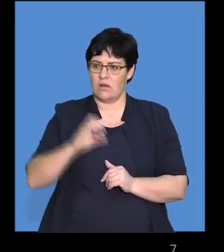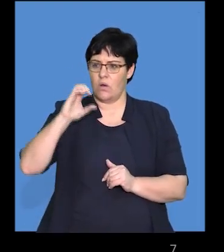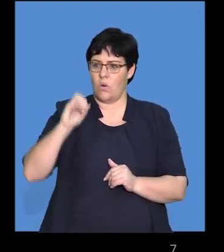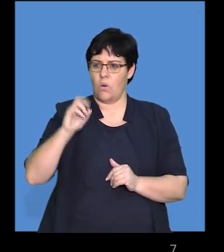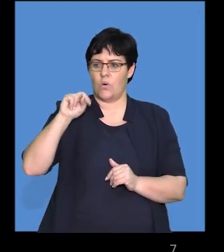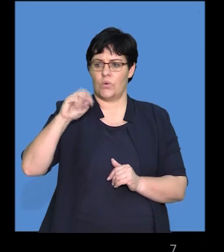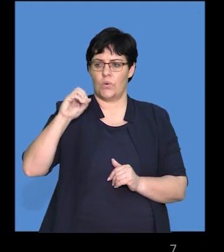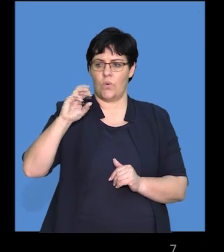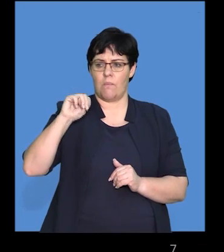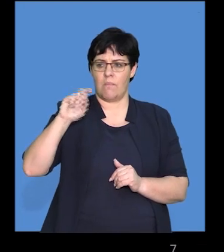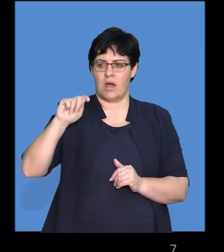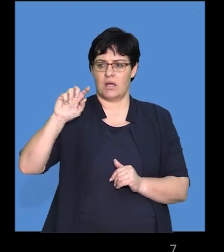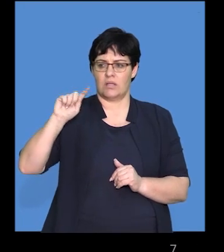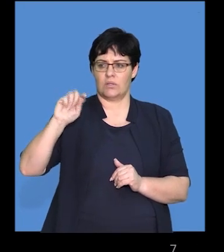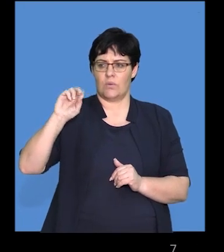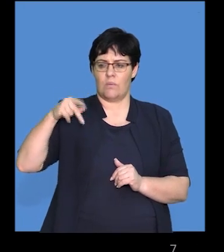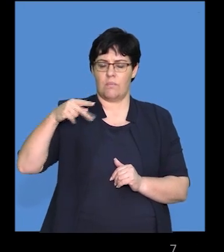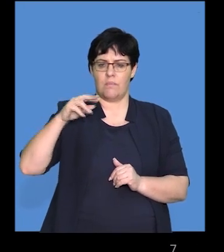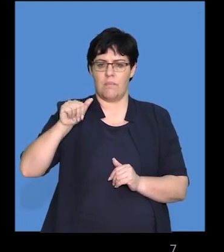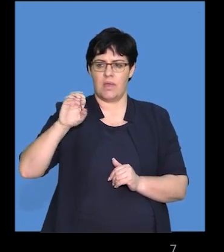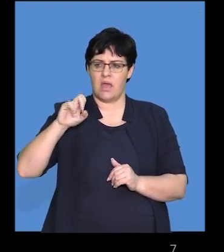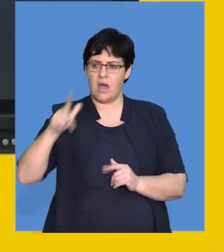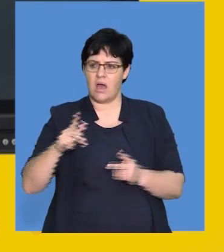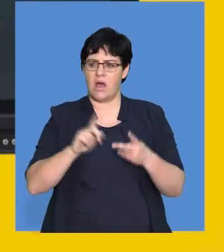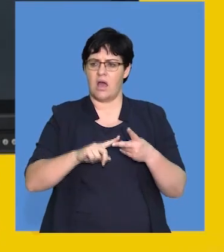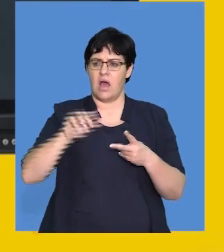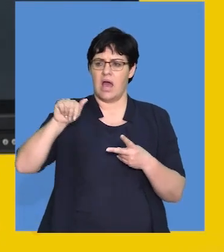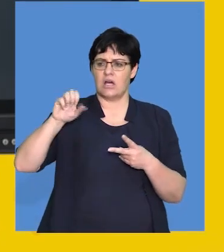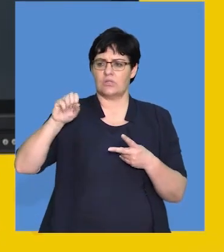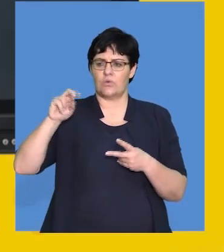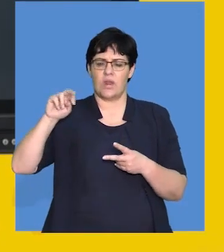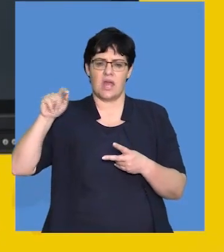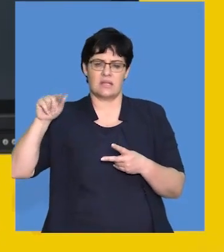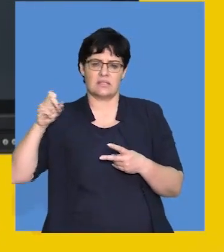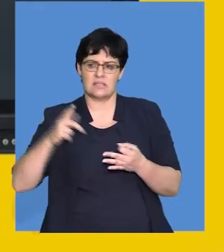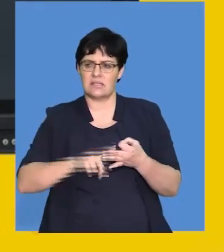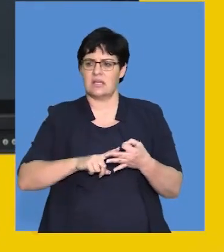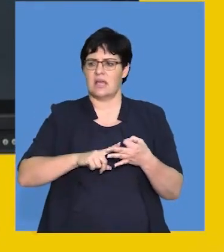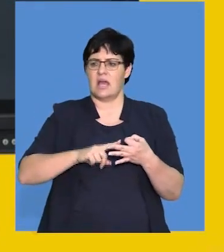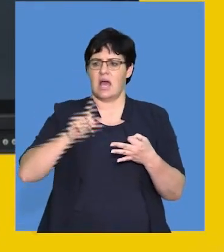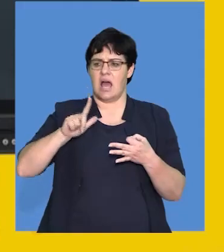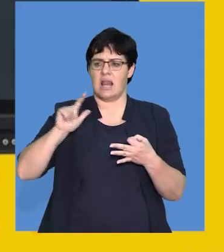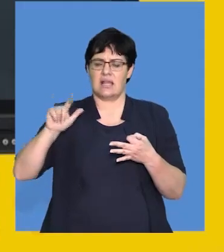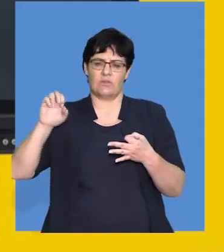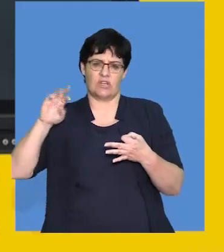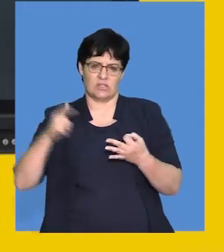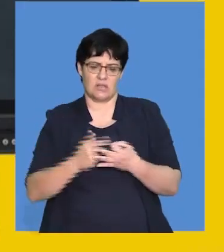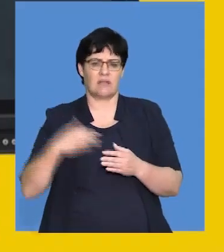Onomatopoeia, assonance, alliteration. Alliteration is repetition of consonant